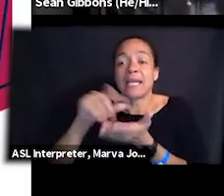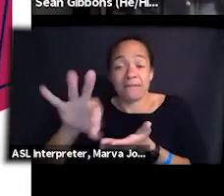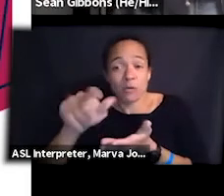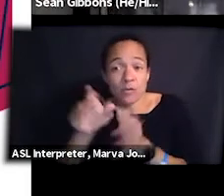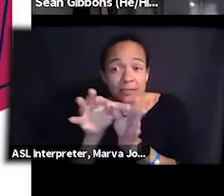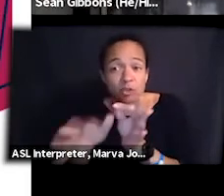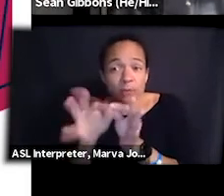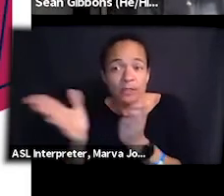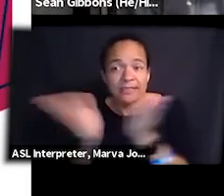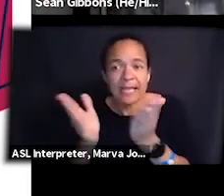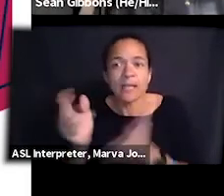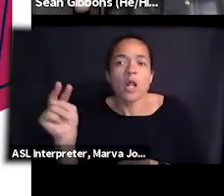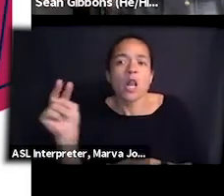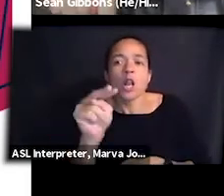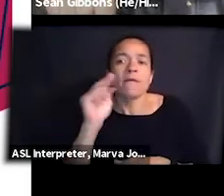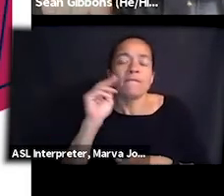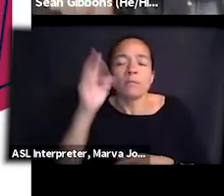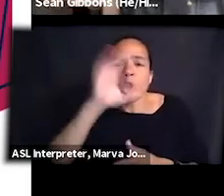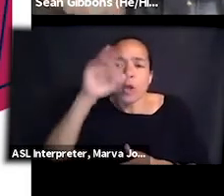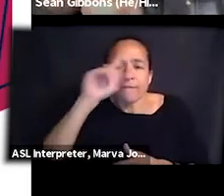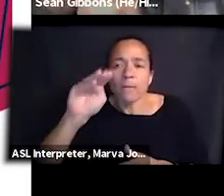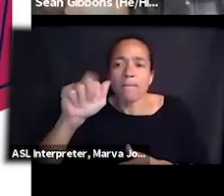Marva's here, so take a look for her on your screen. And then there's